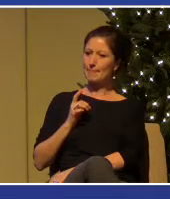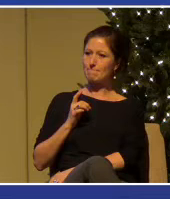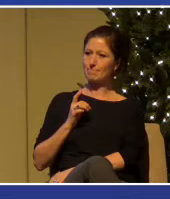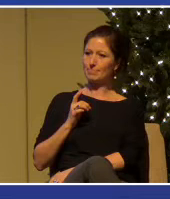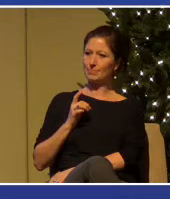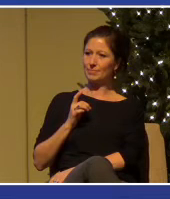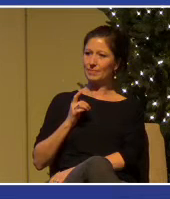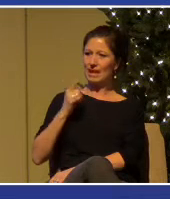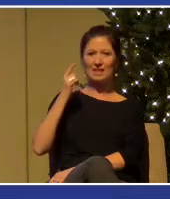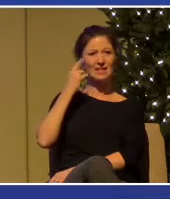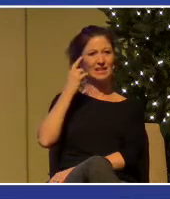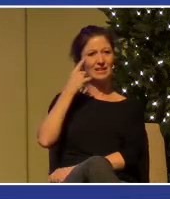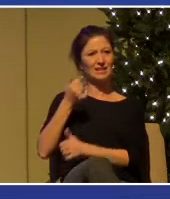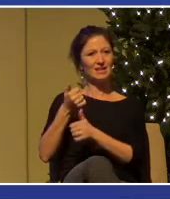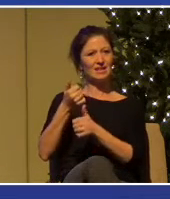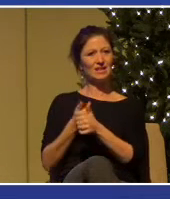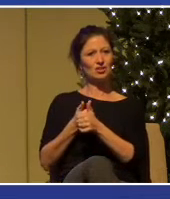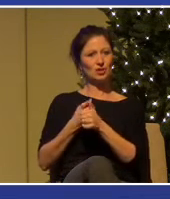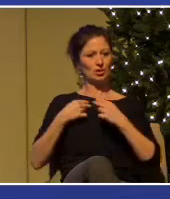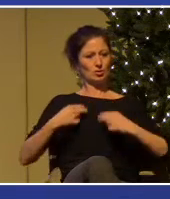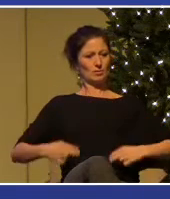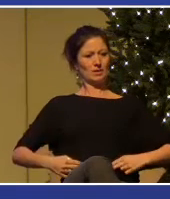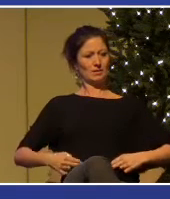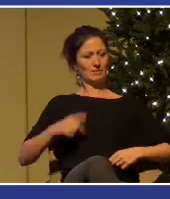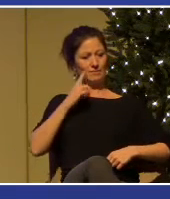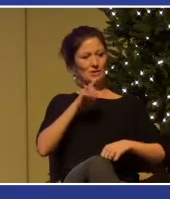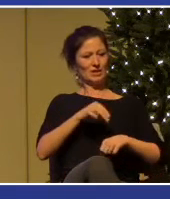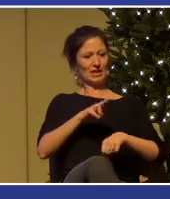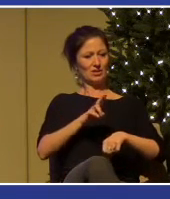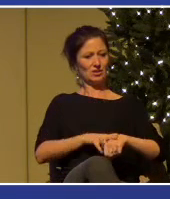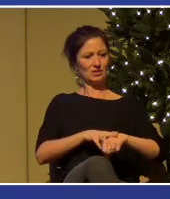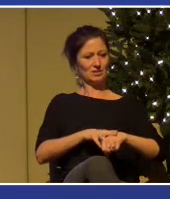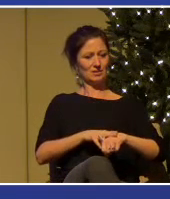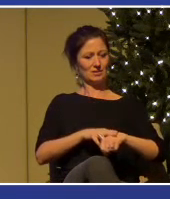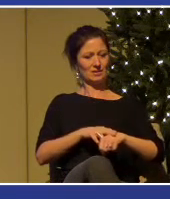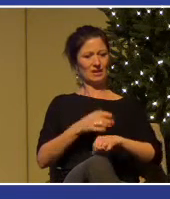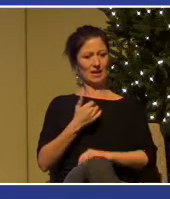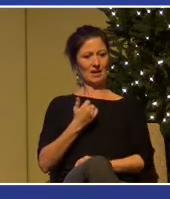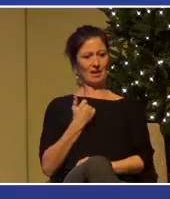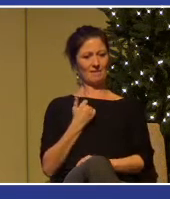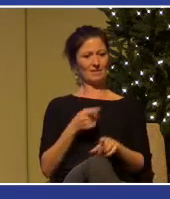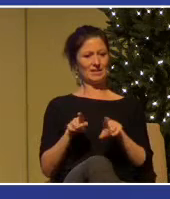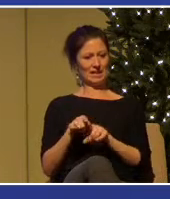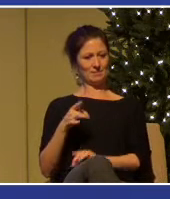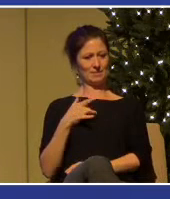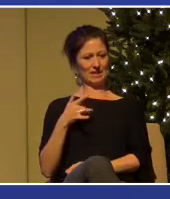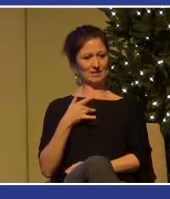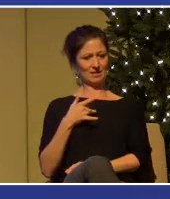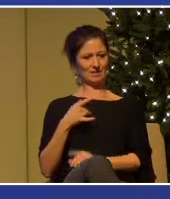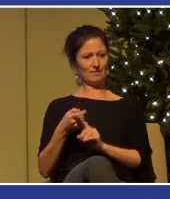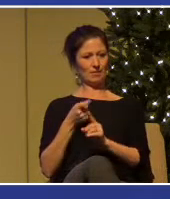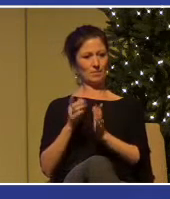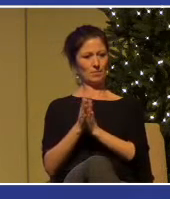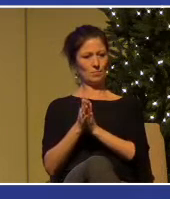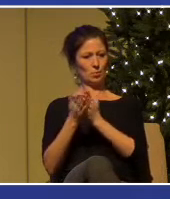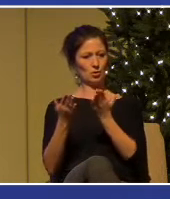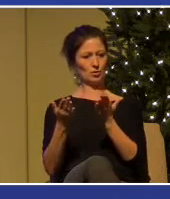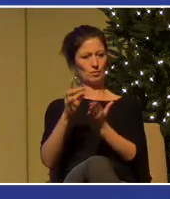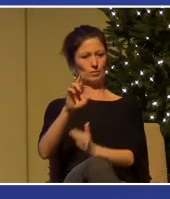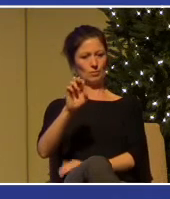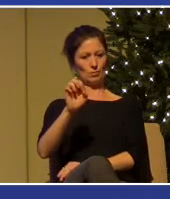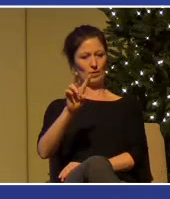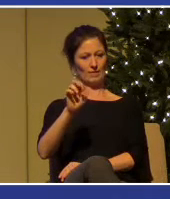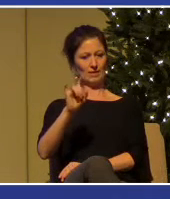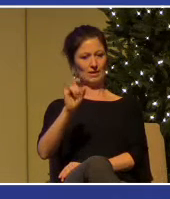the nations. I had had that same sense the week before from the book of Revelation, the description of the new heaven and the new earth and